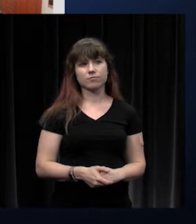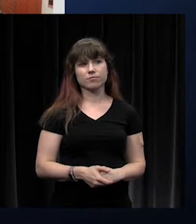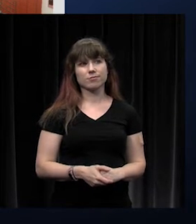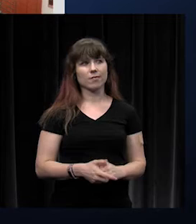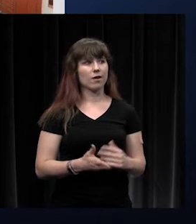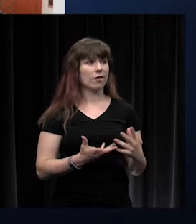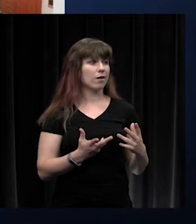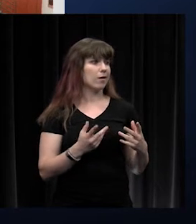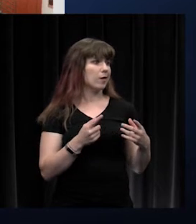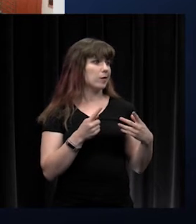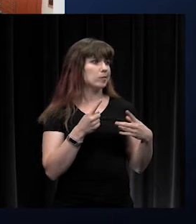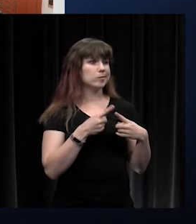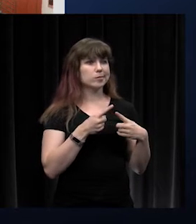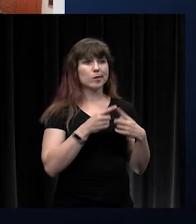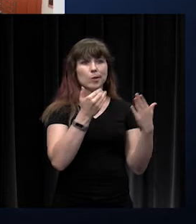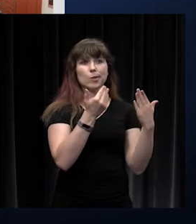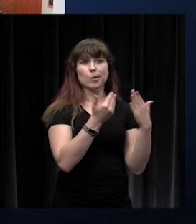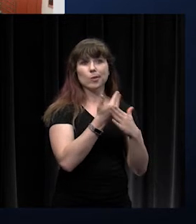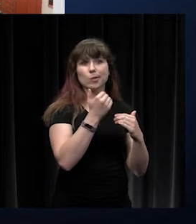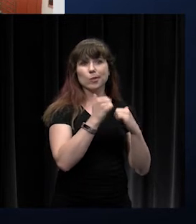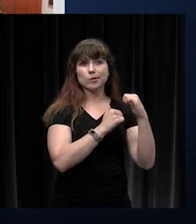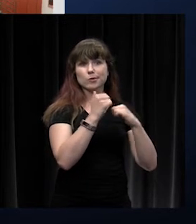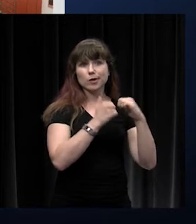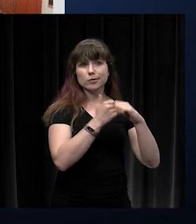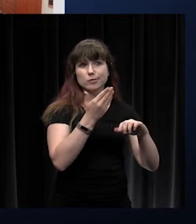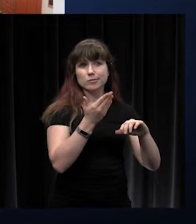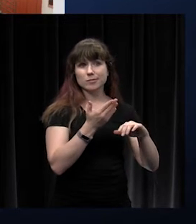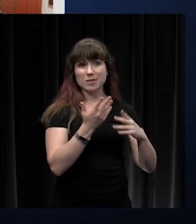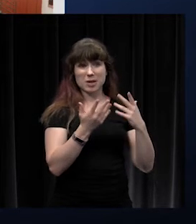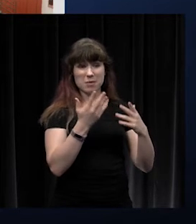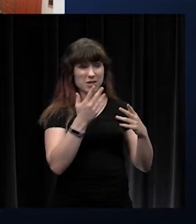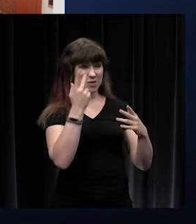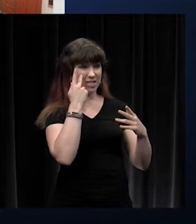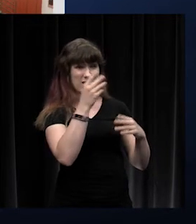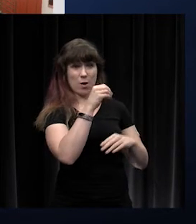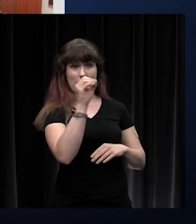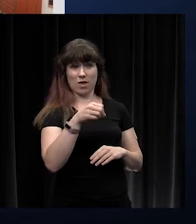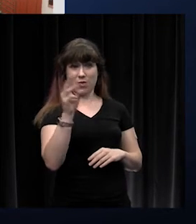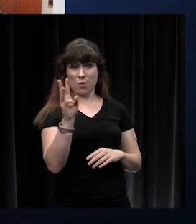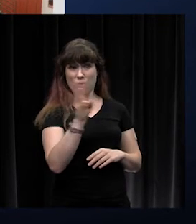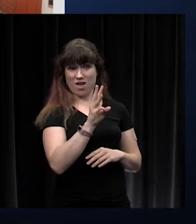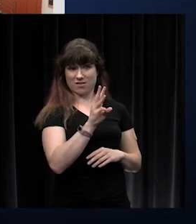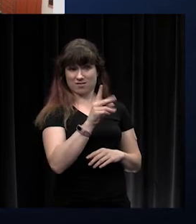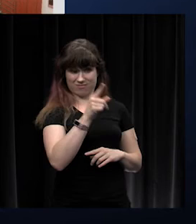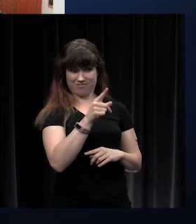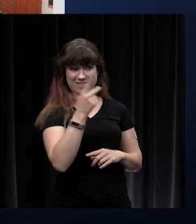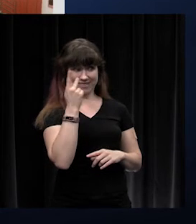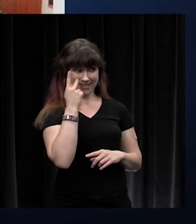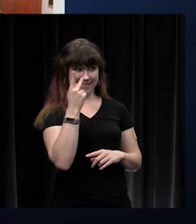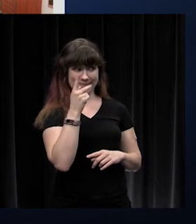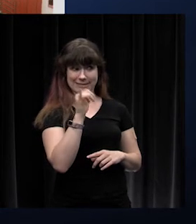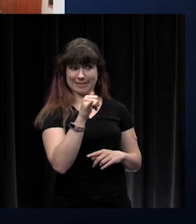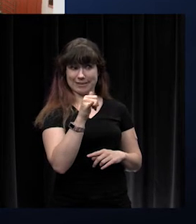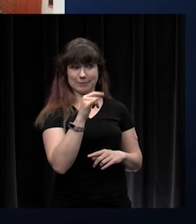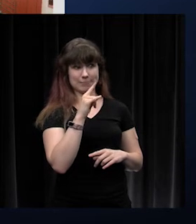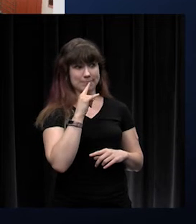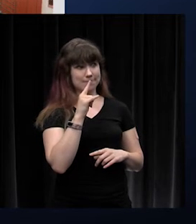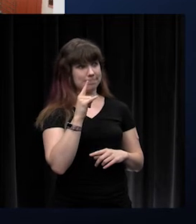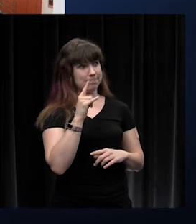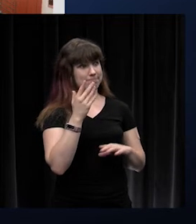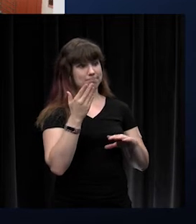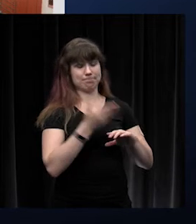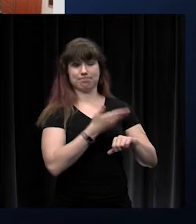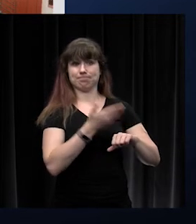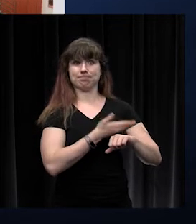from new construction, as hopefully you've been driving by Olathe West. I drive by there every day, and that is really taking